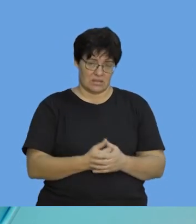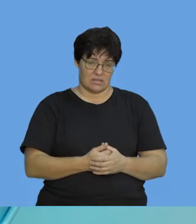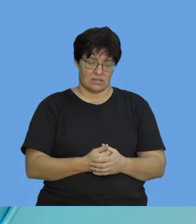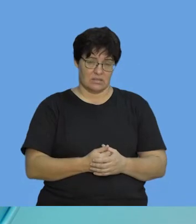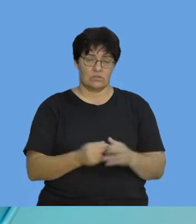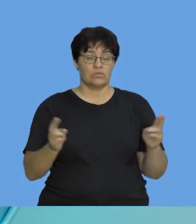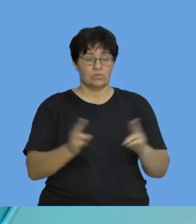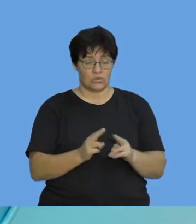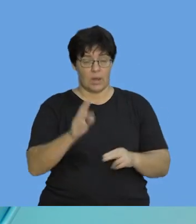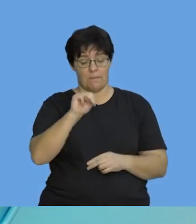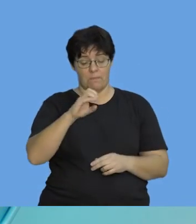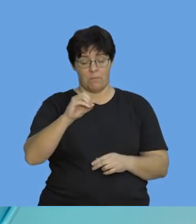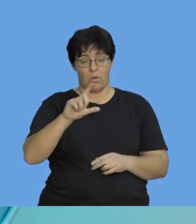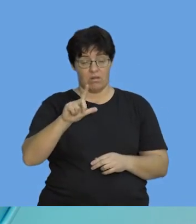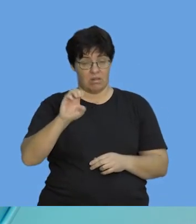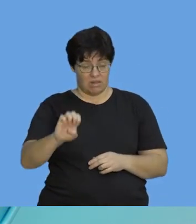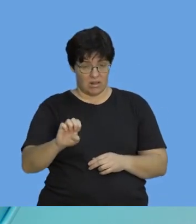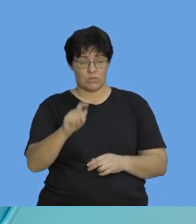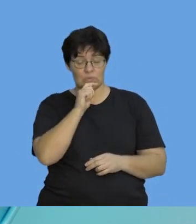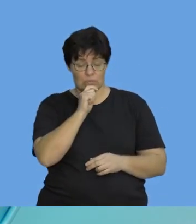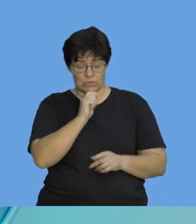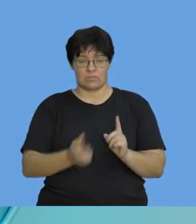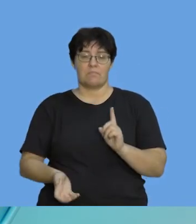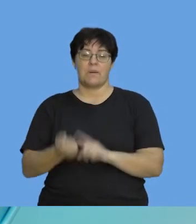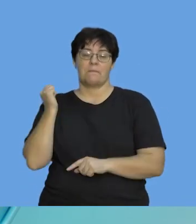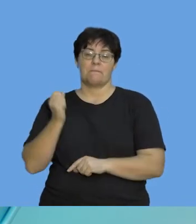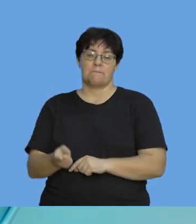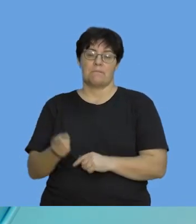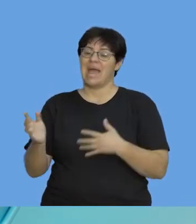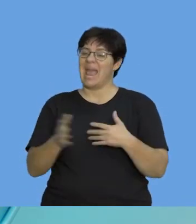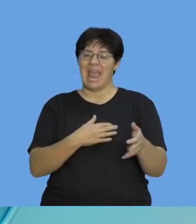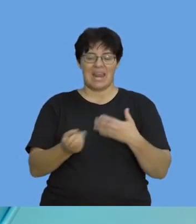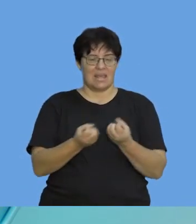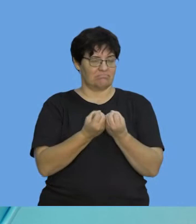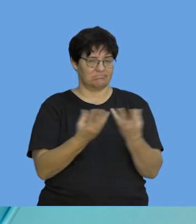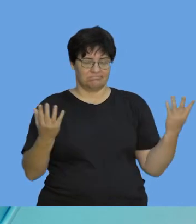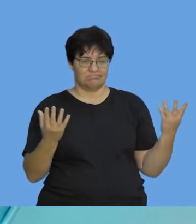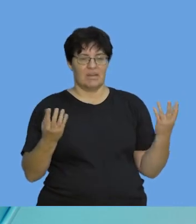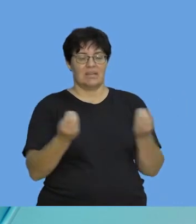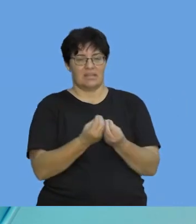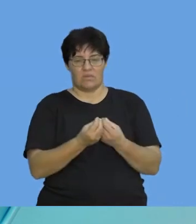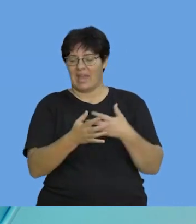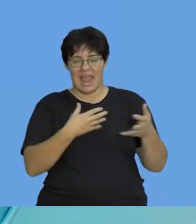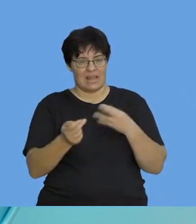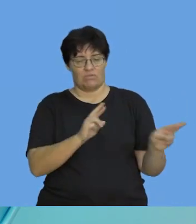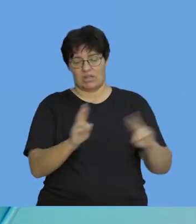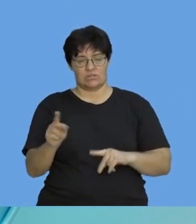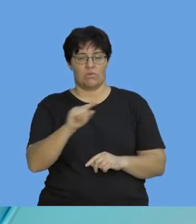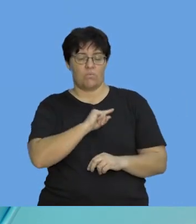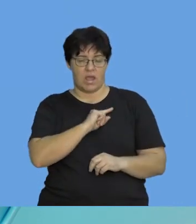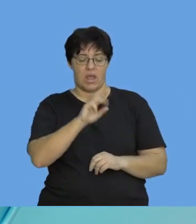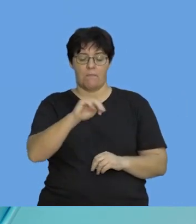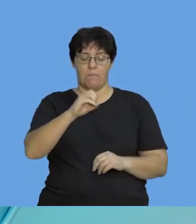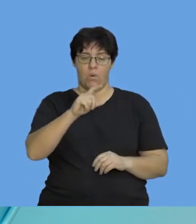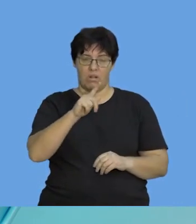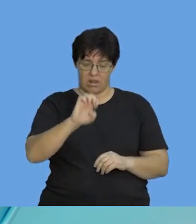nutshell, the mole is used to determine, you know, any quantitative aspect of any reaction. Why? Because the mole is